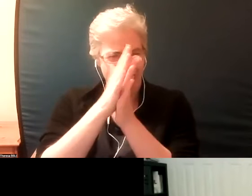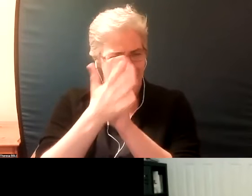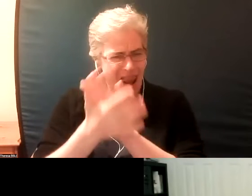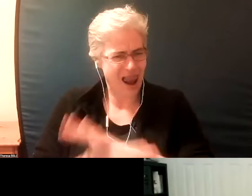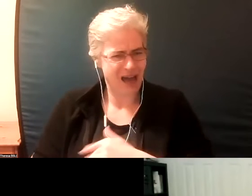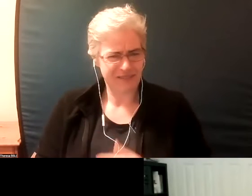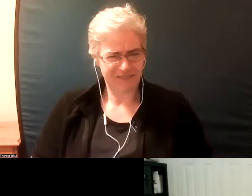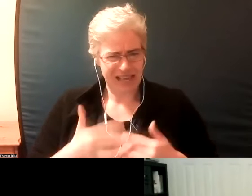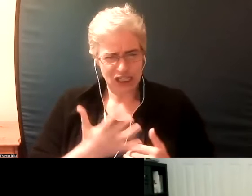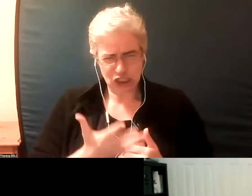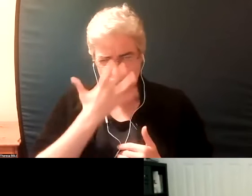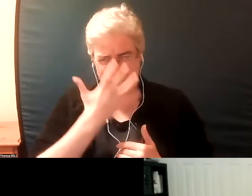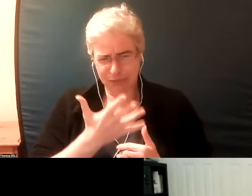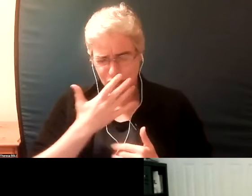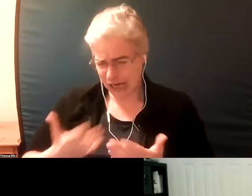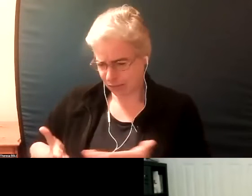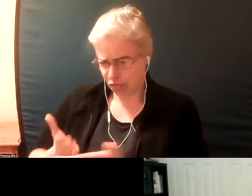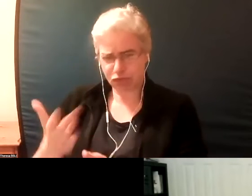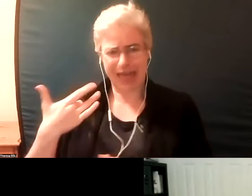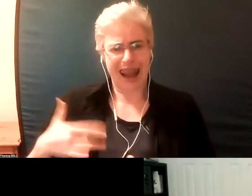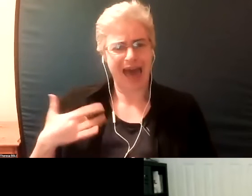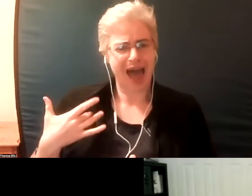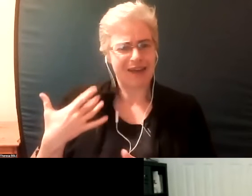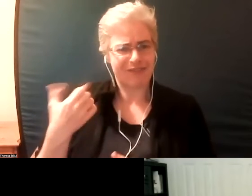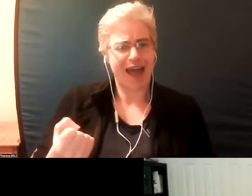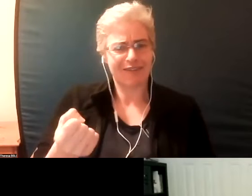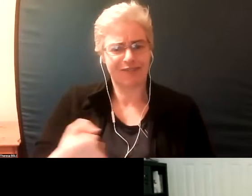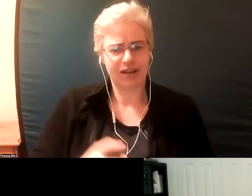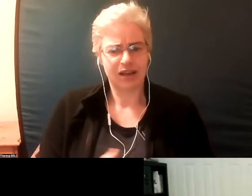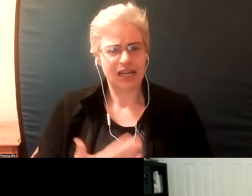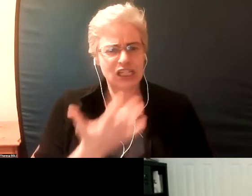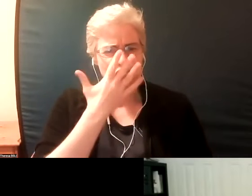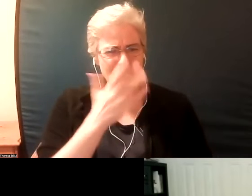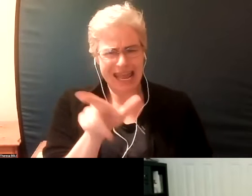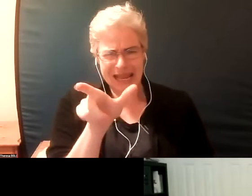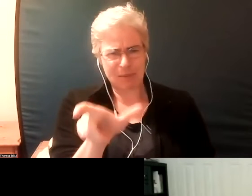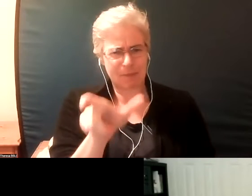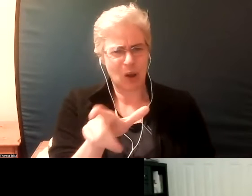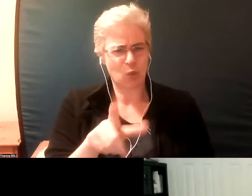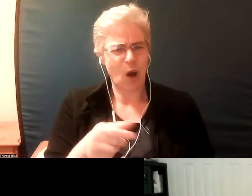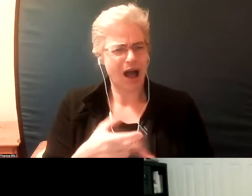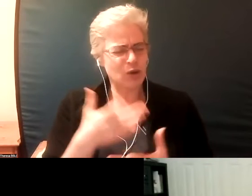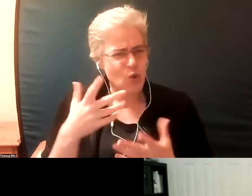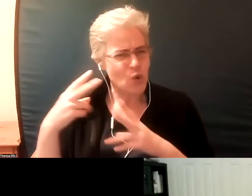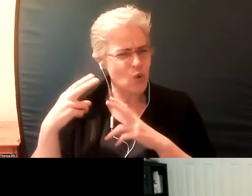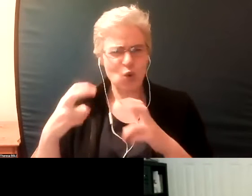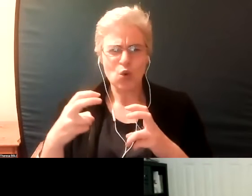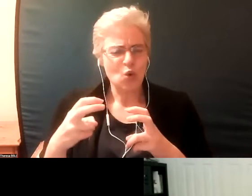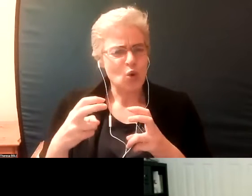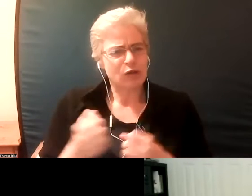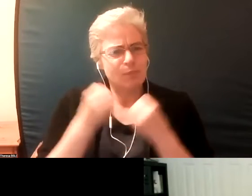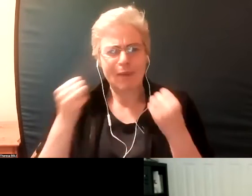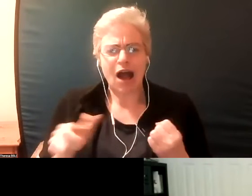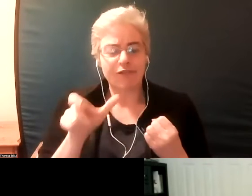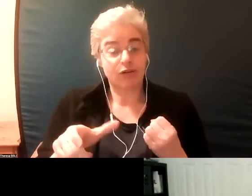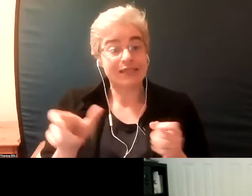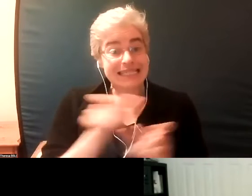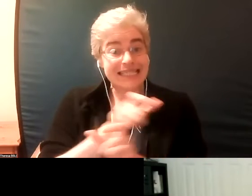shame in their lives. So shame, why is shame such a dominant theme? Well, if dyslexia has